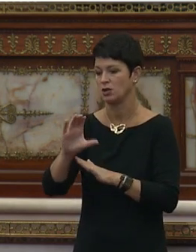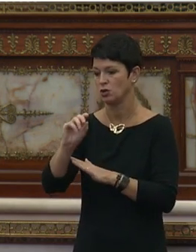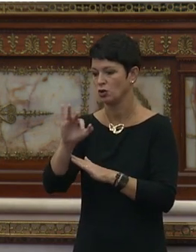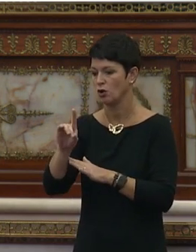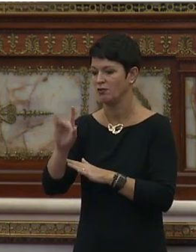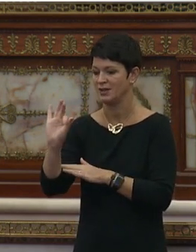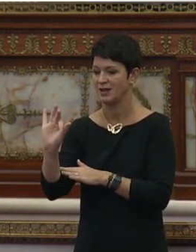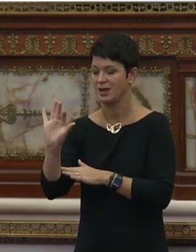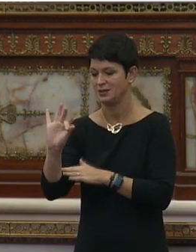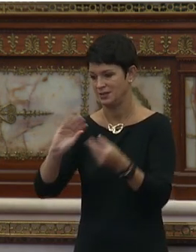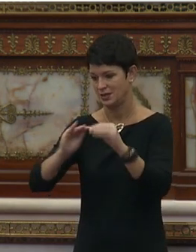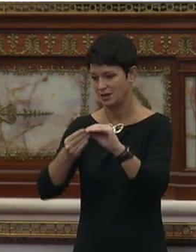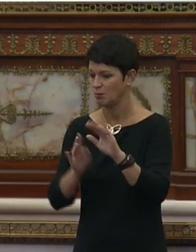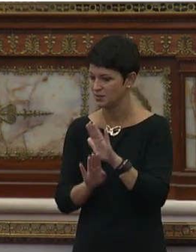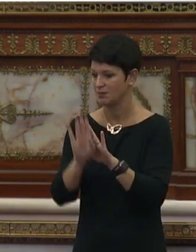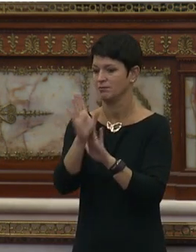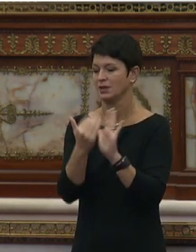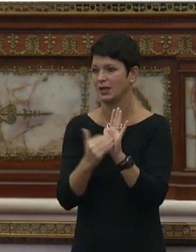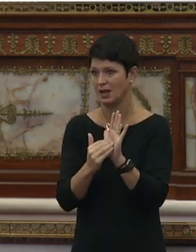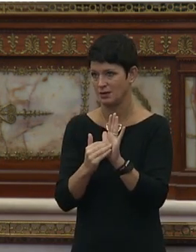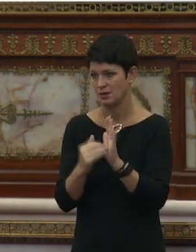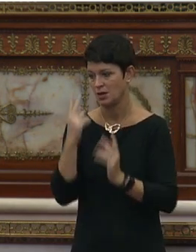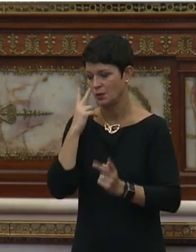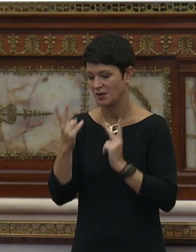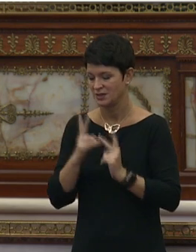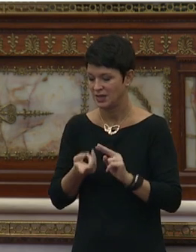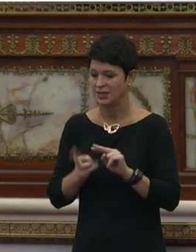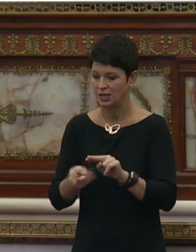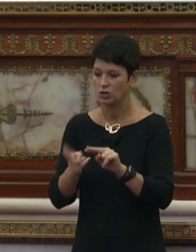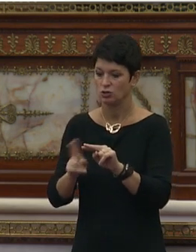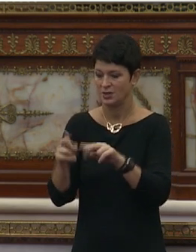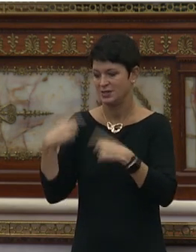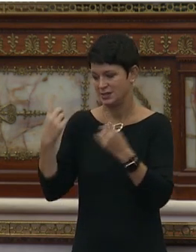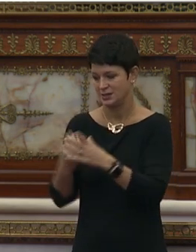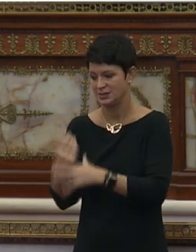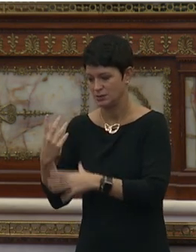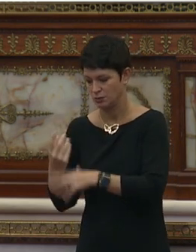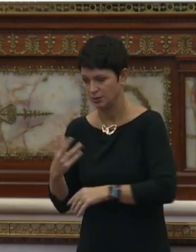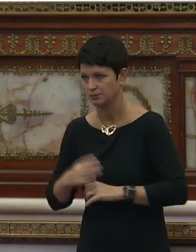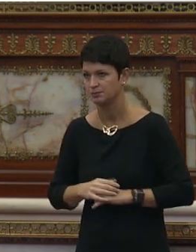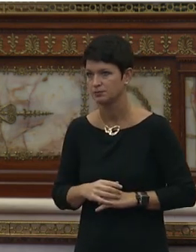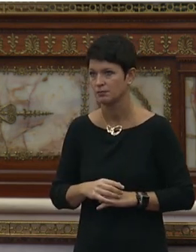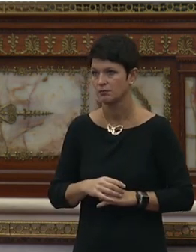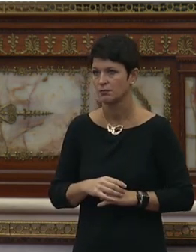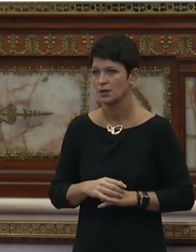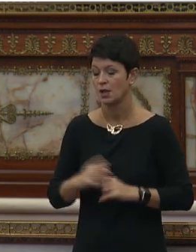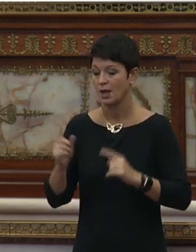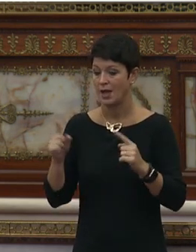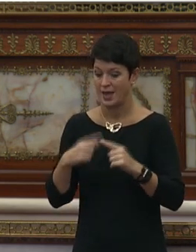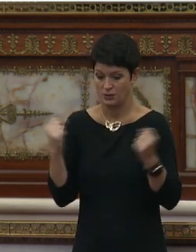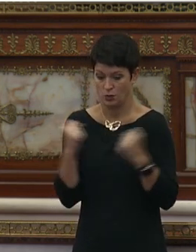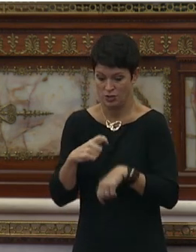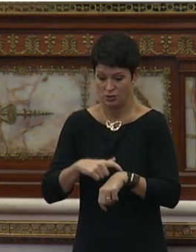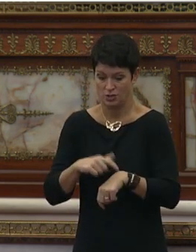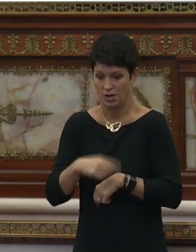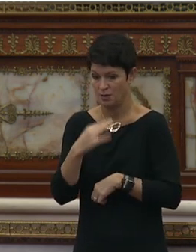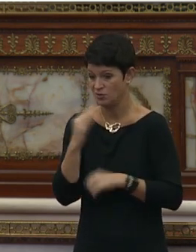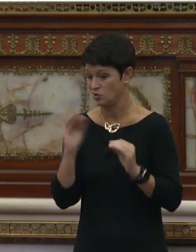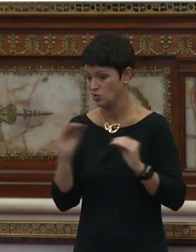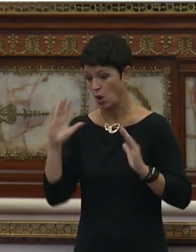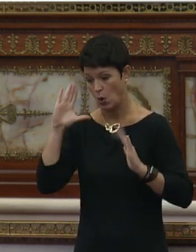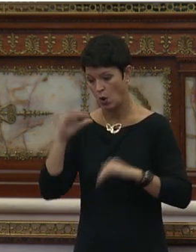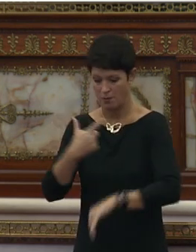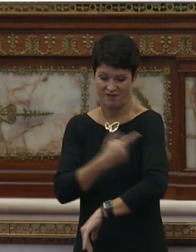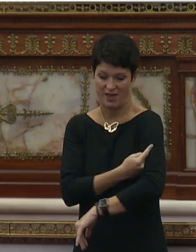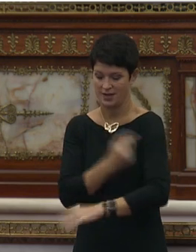cases that we have seen increasing since the spring. As winter approaches, there's little hope that a